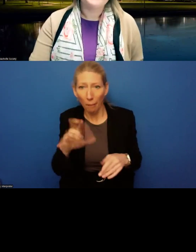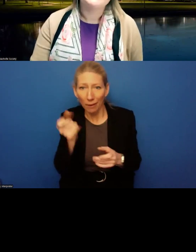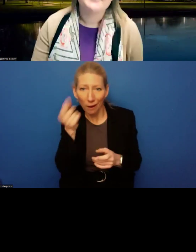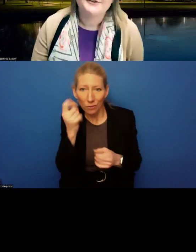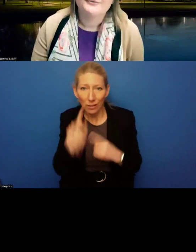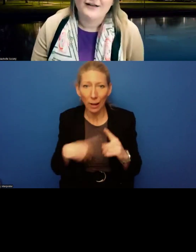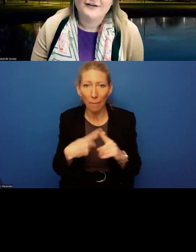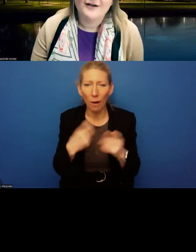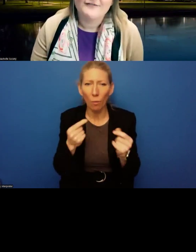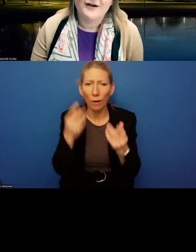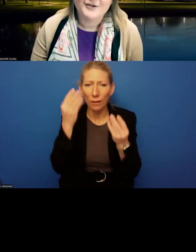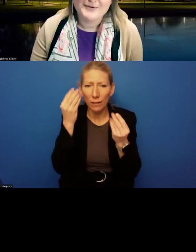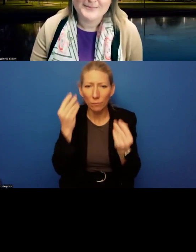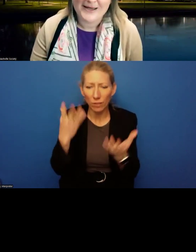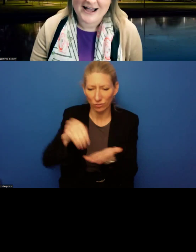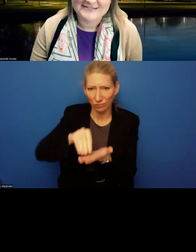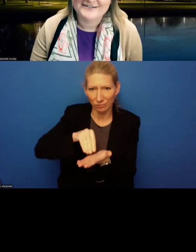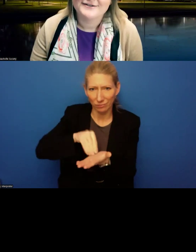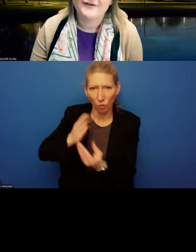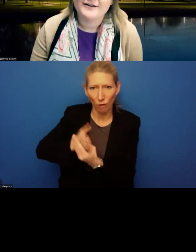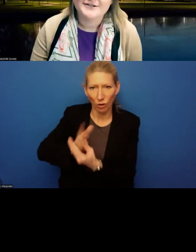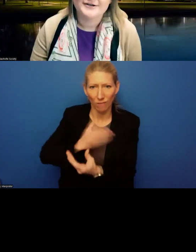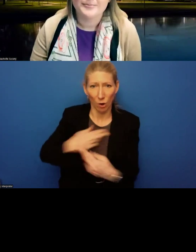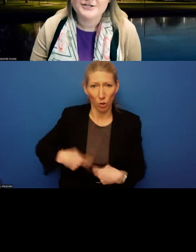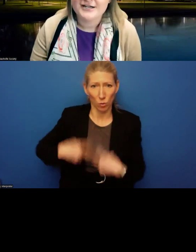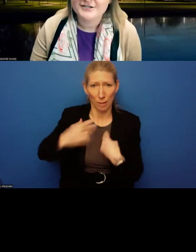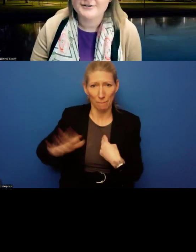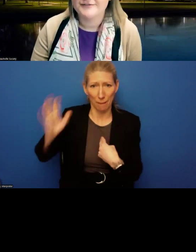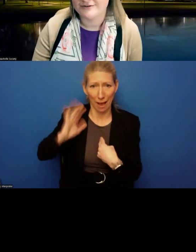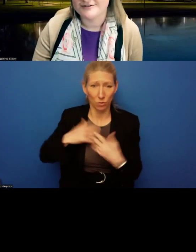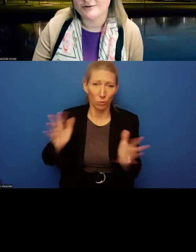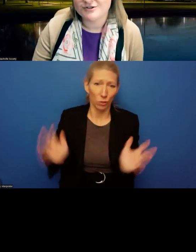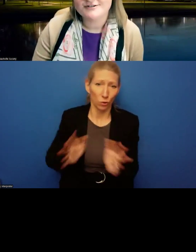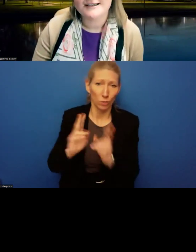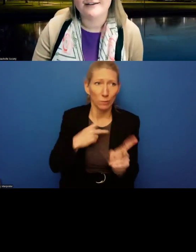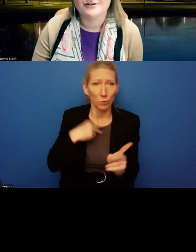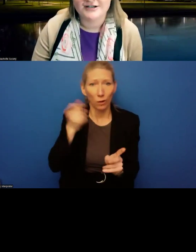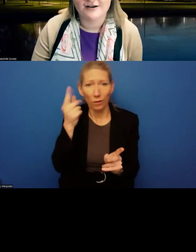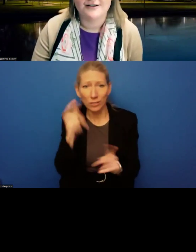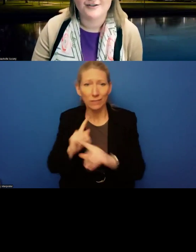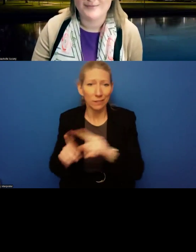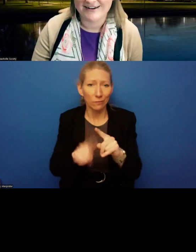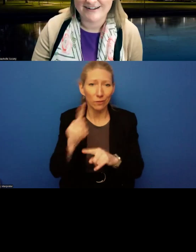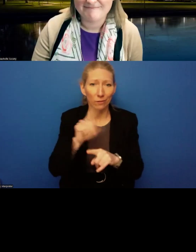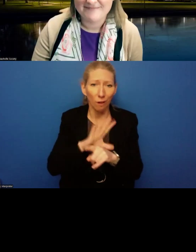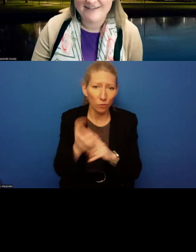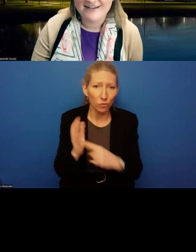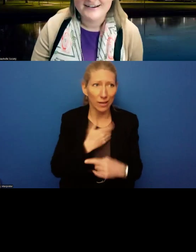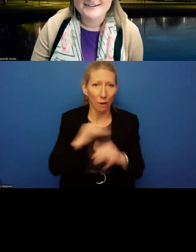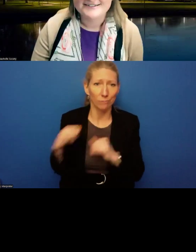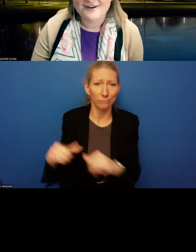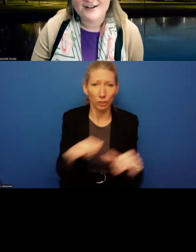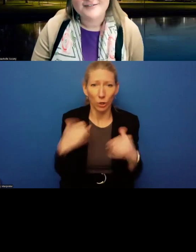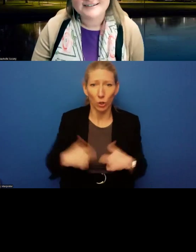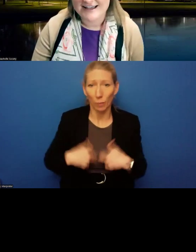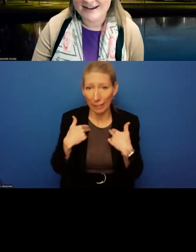the material record of our human past to foster an appreciation of diverse cultures and our shared humanity.